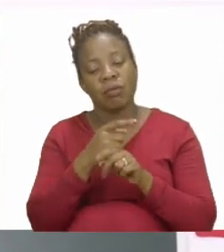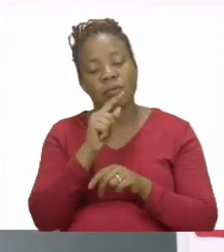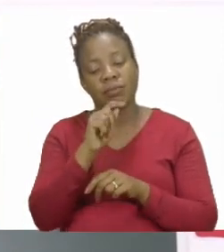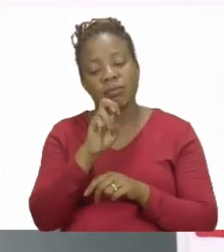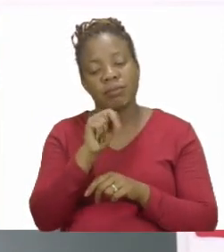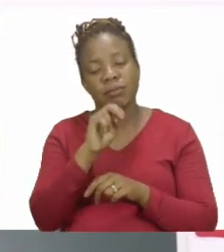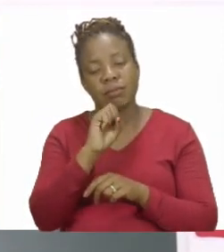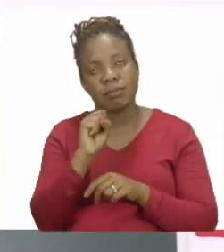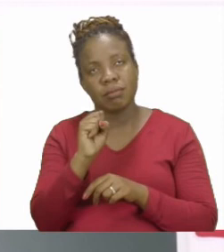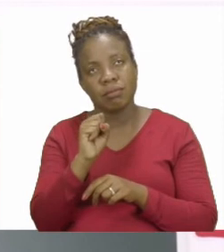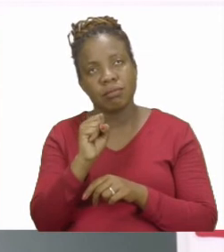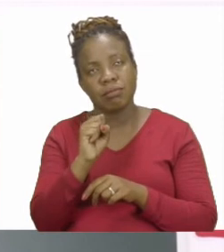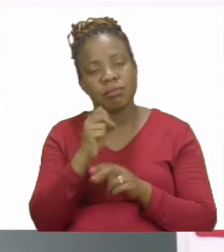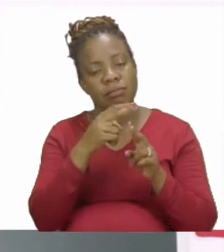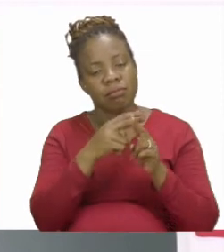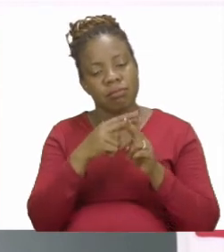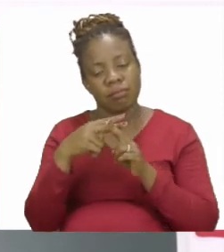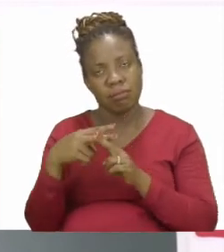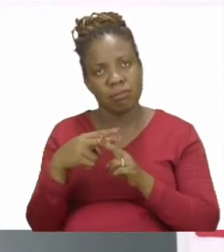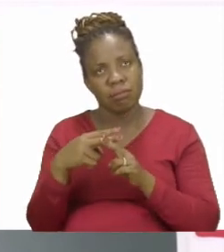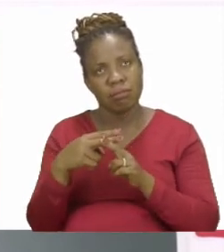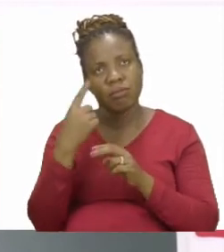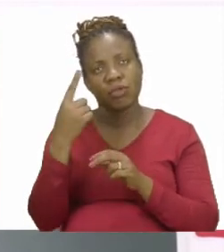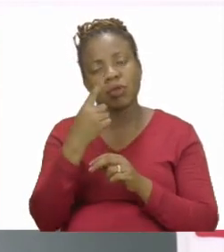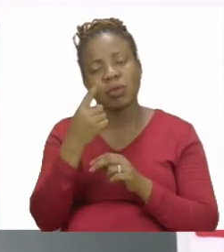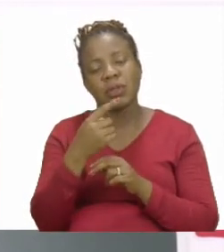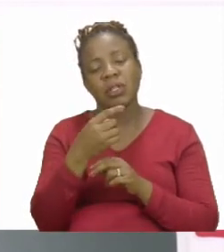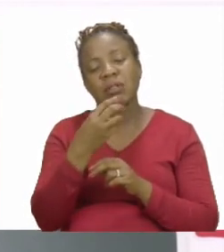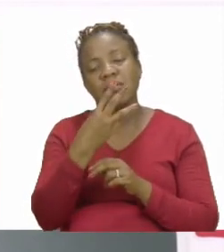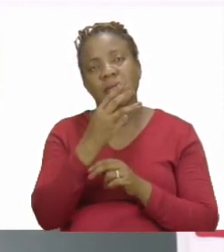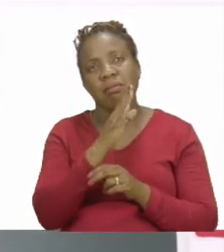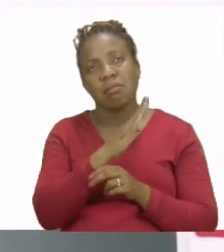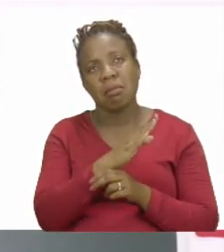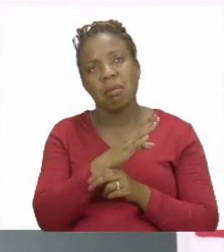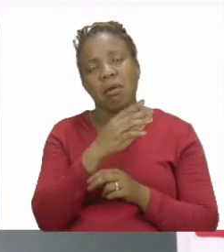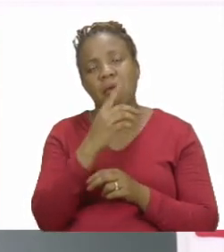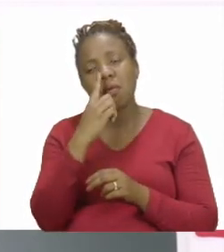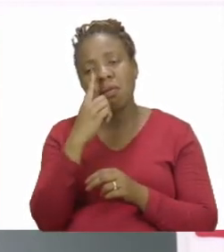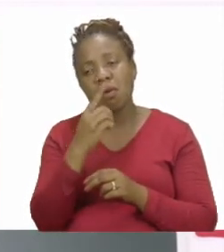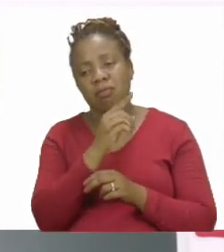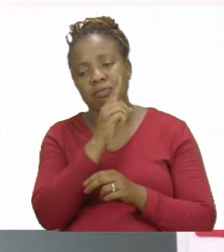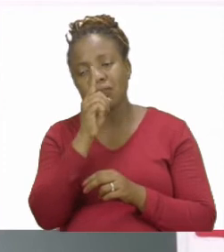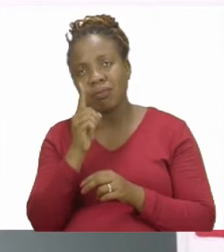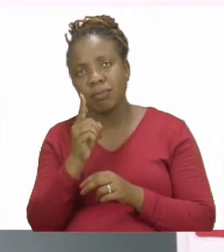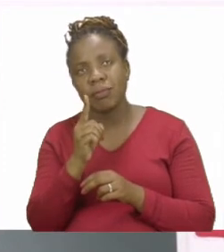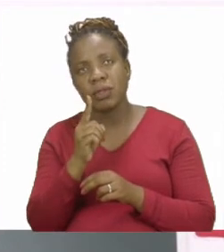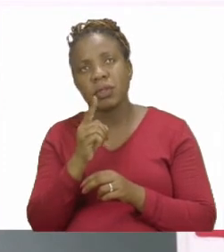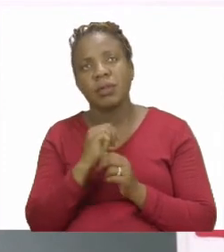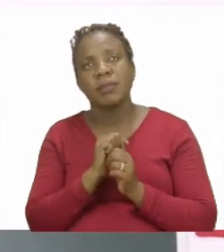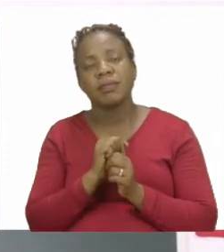3 left. So now we say 13 minus 7.